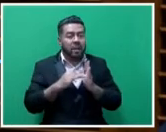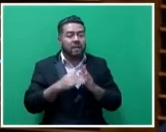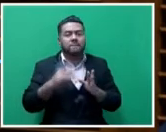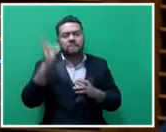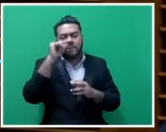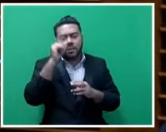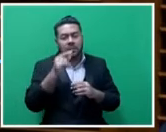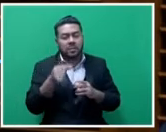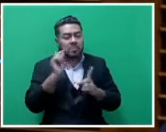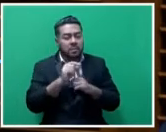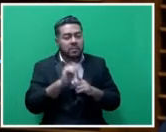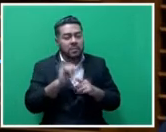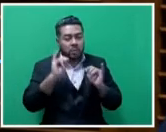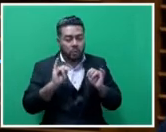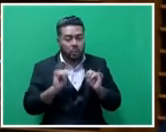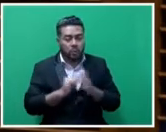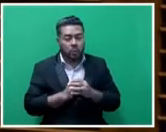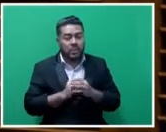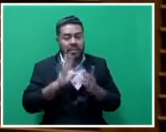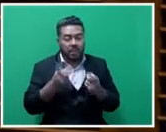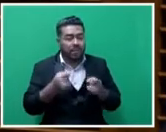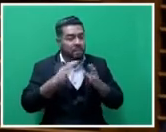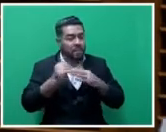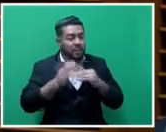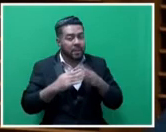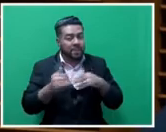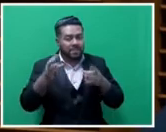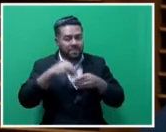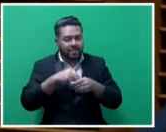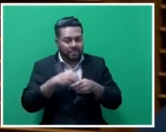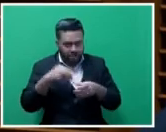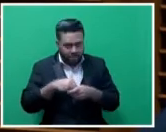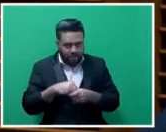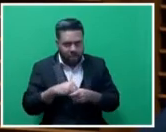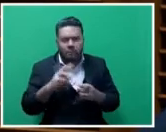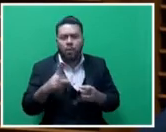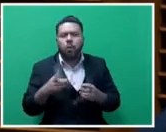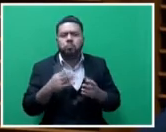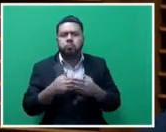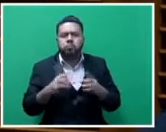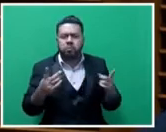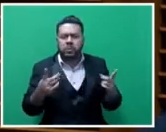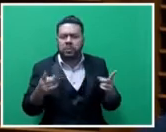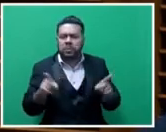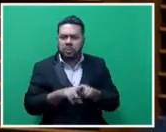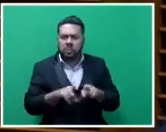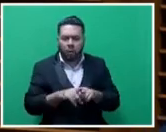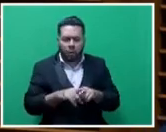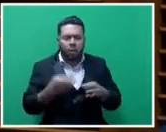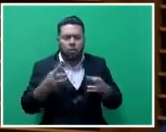Fijian specifications, and some of the building material standards that are in place are for materials such as roofing